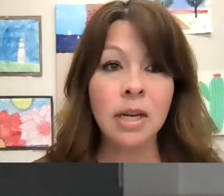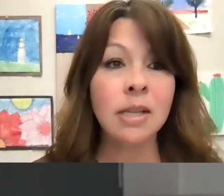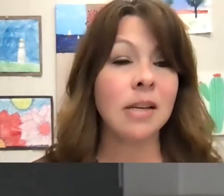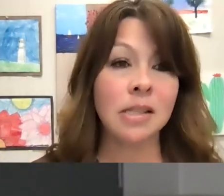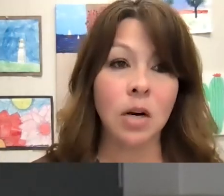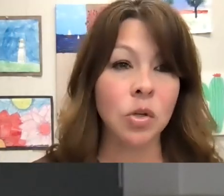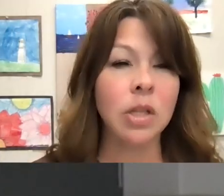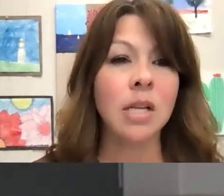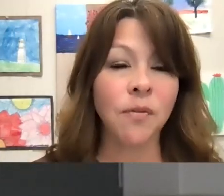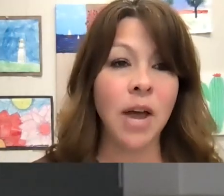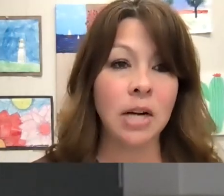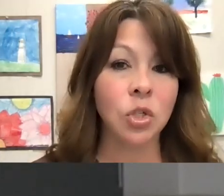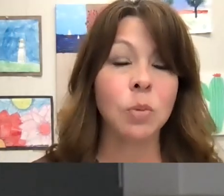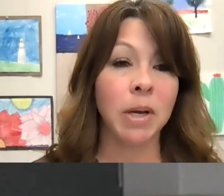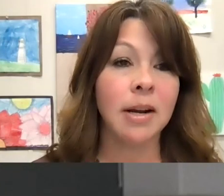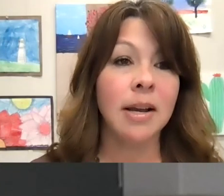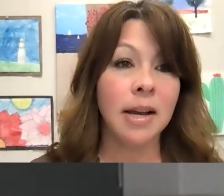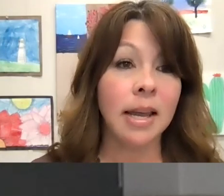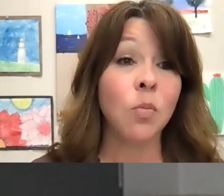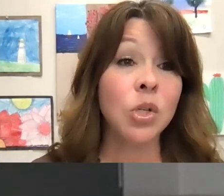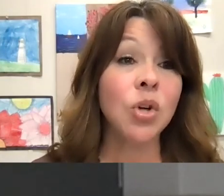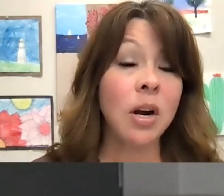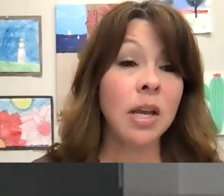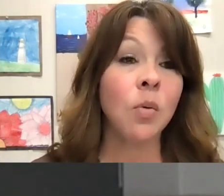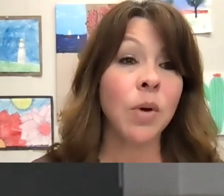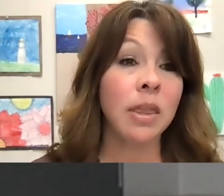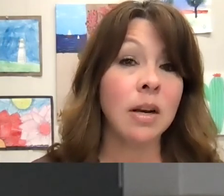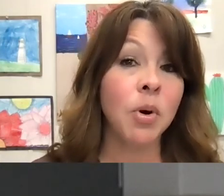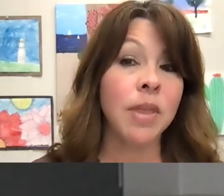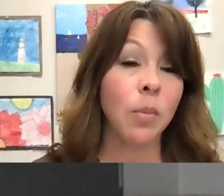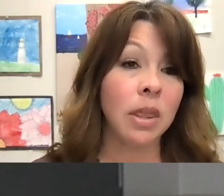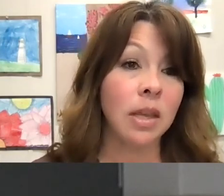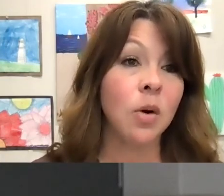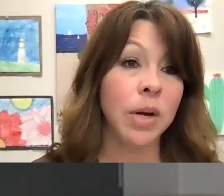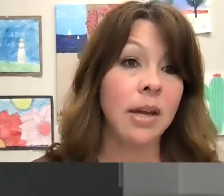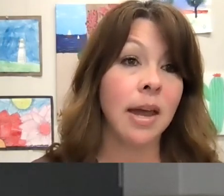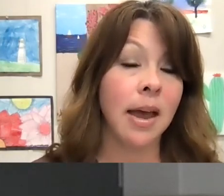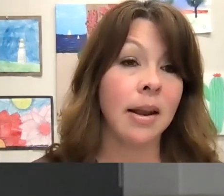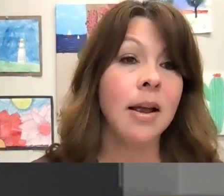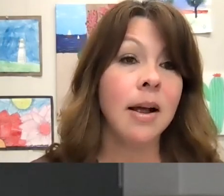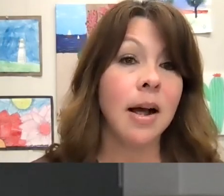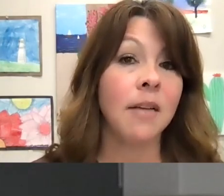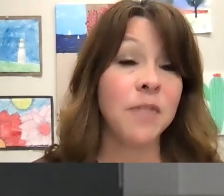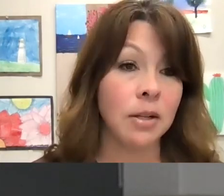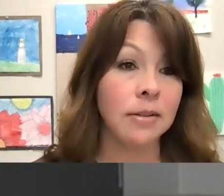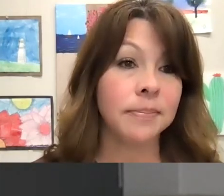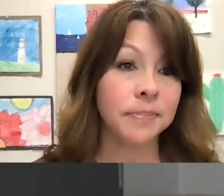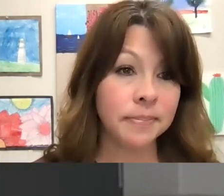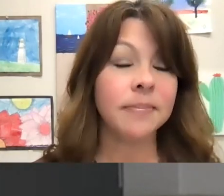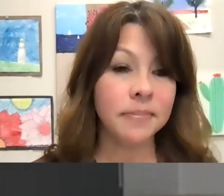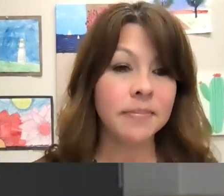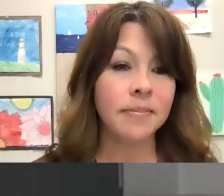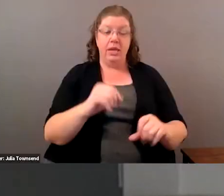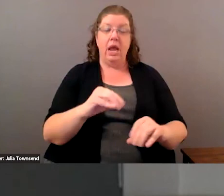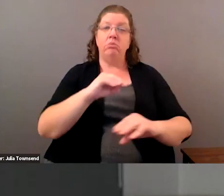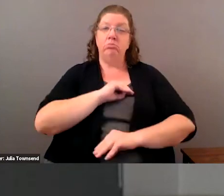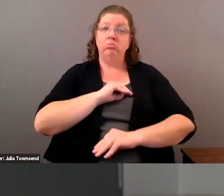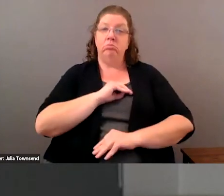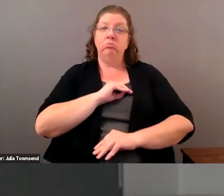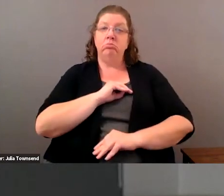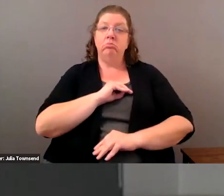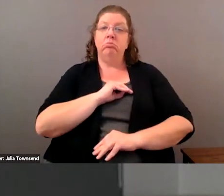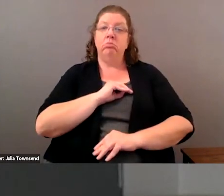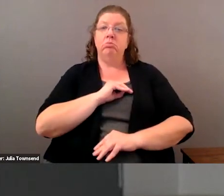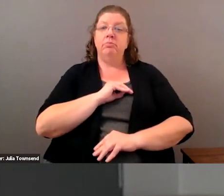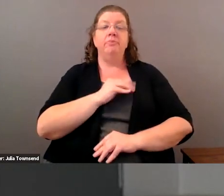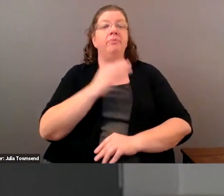special needs, et cetera. So lots of factors, but again, we're starting with a number that we think we can fill.